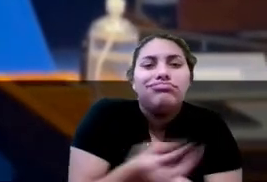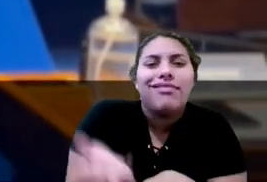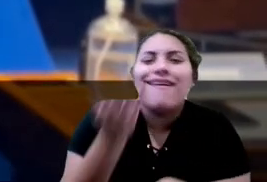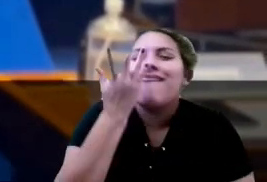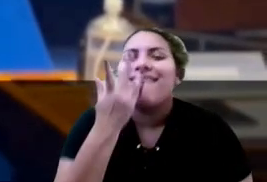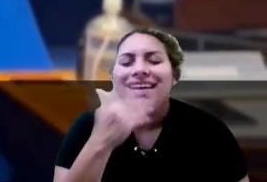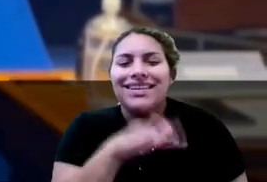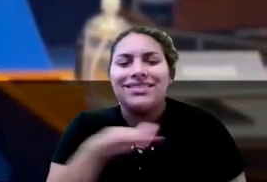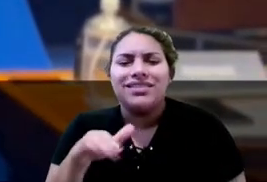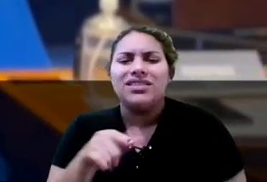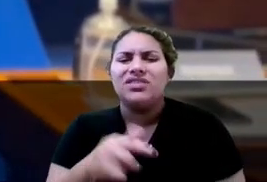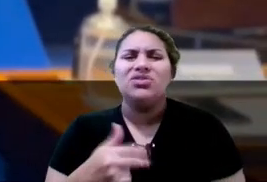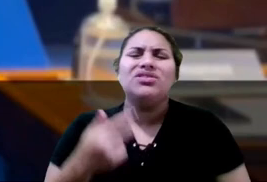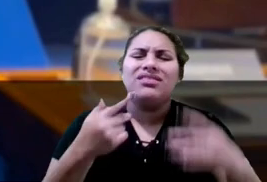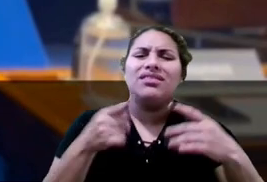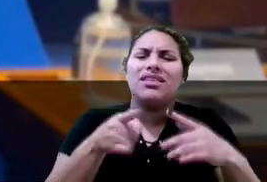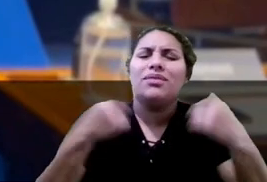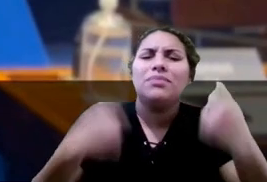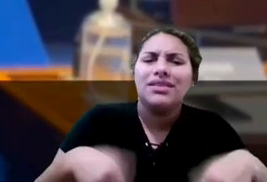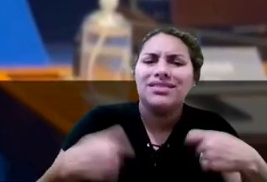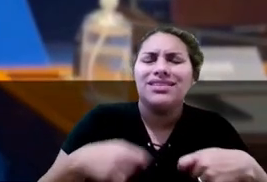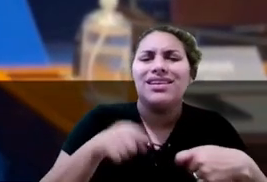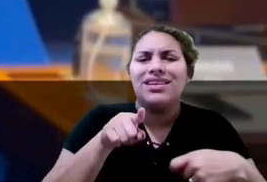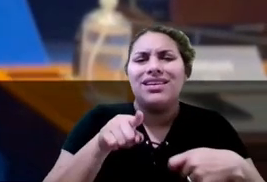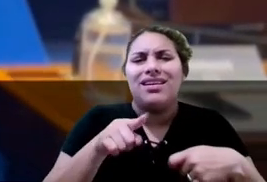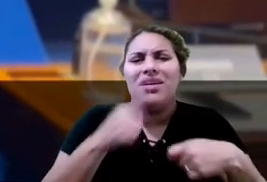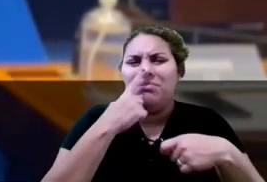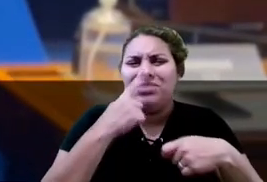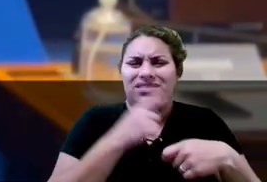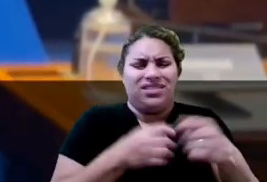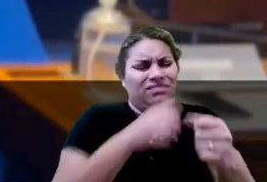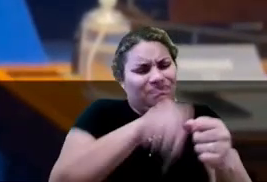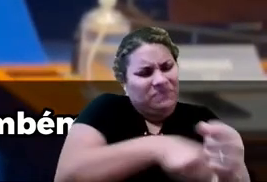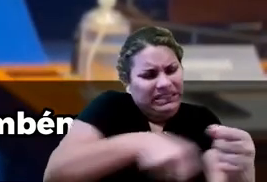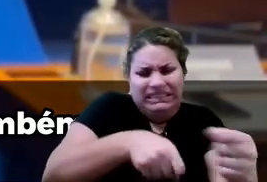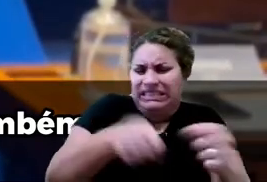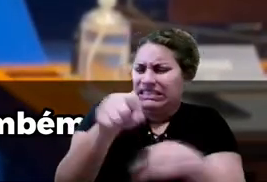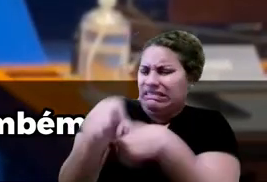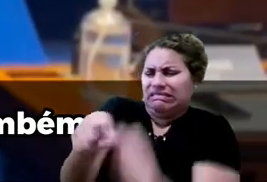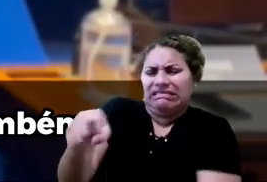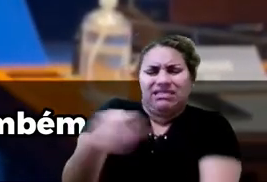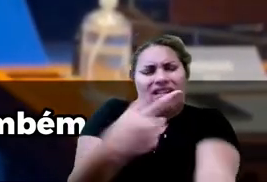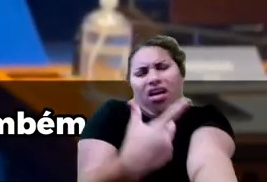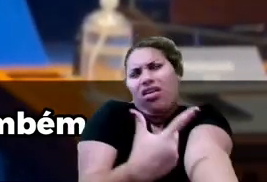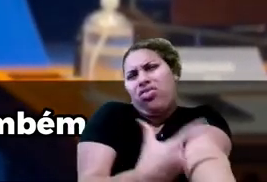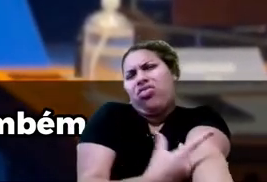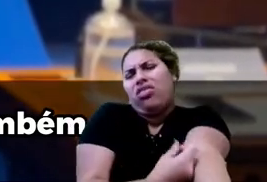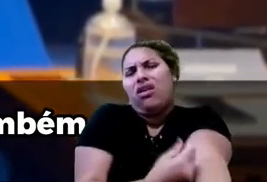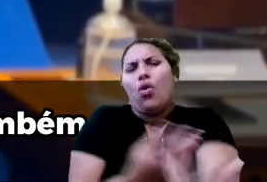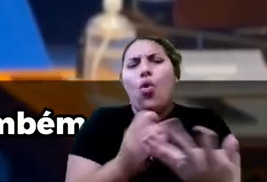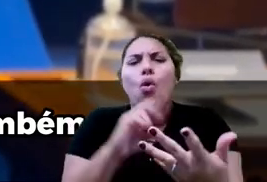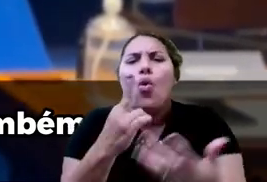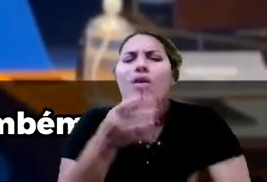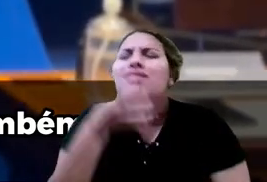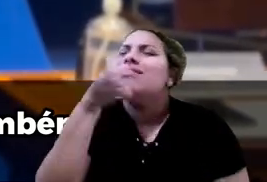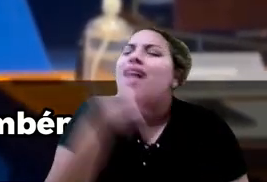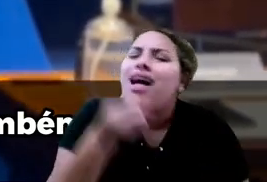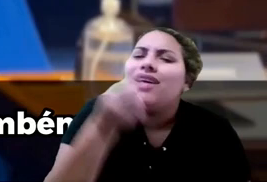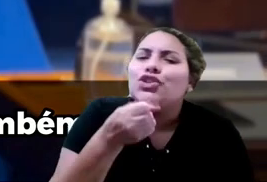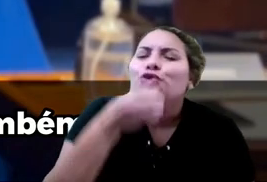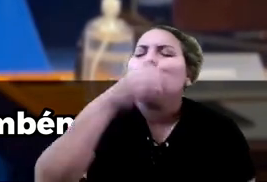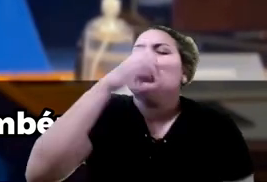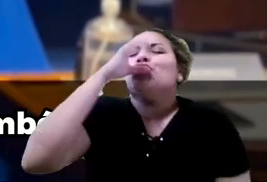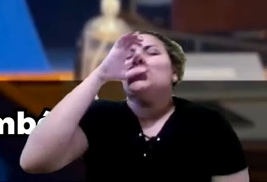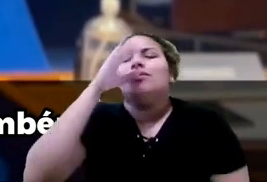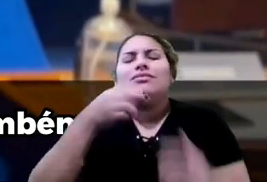given to kids so that they don't have to be, like, quote unquote, tied up to take